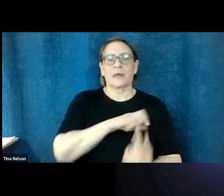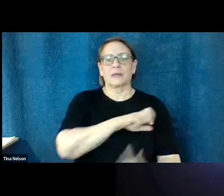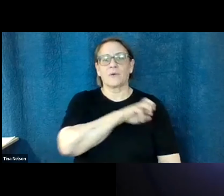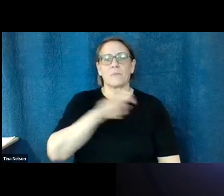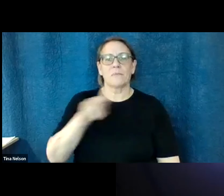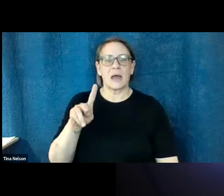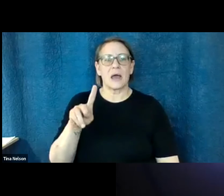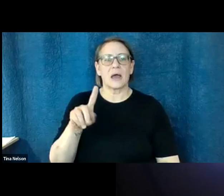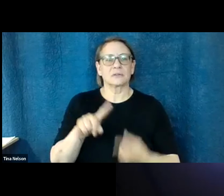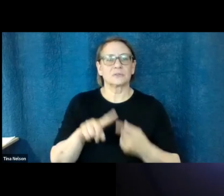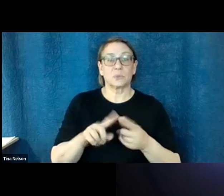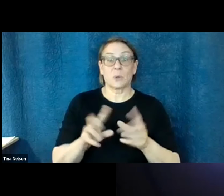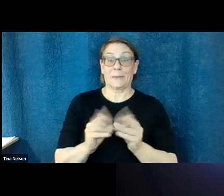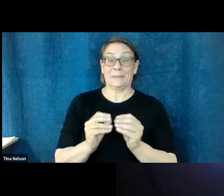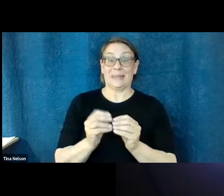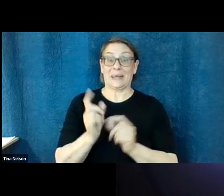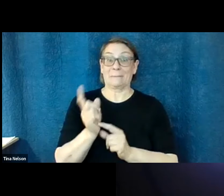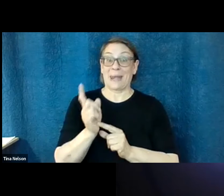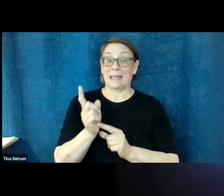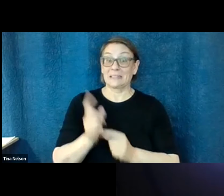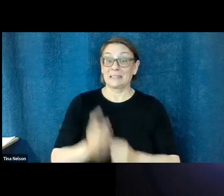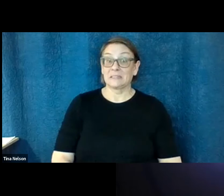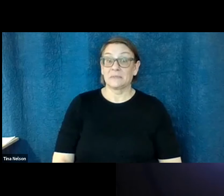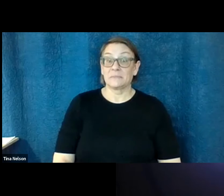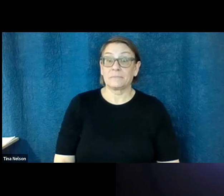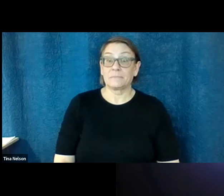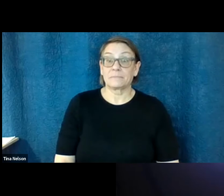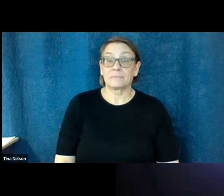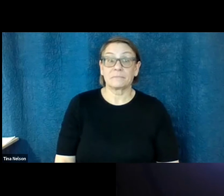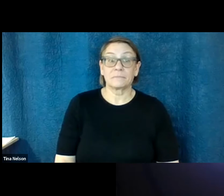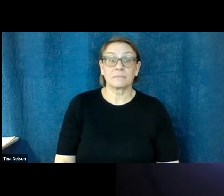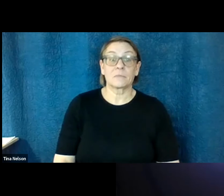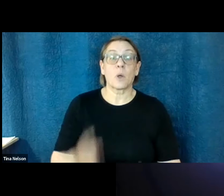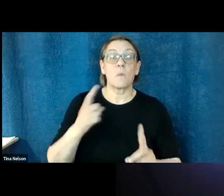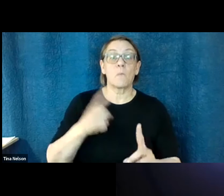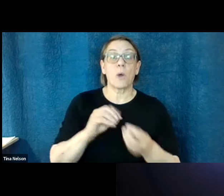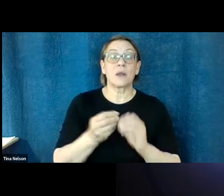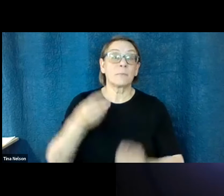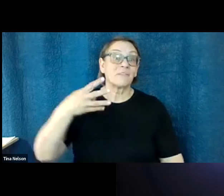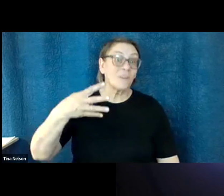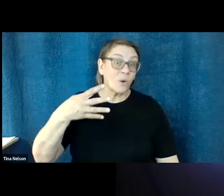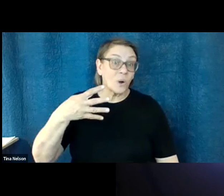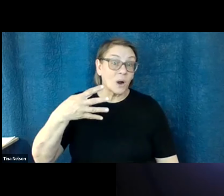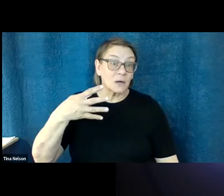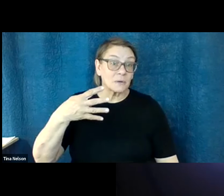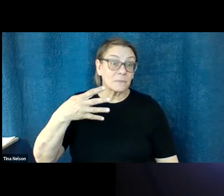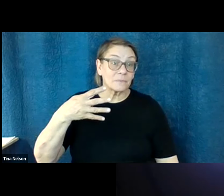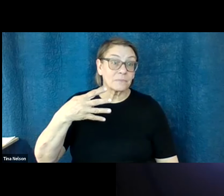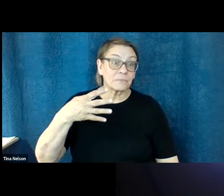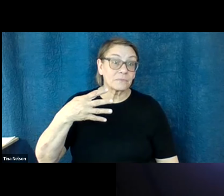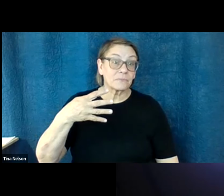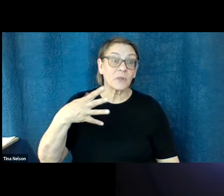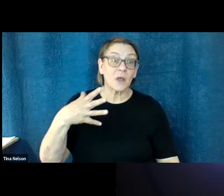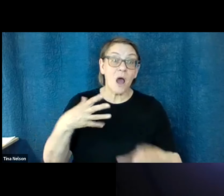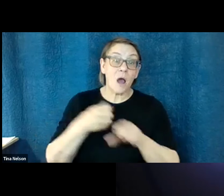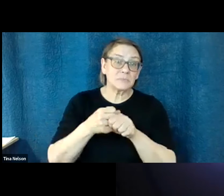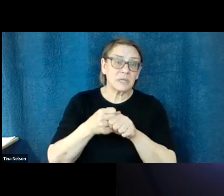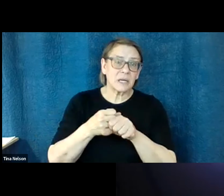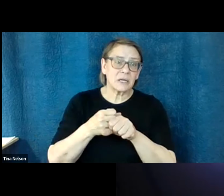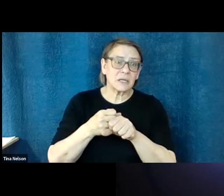to the meeting minute. Point number four, progress update around